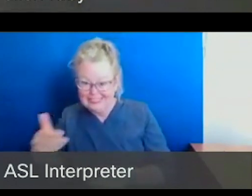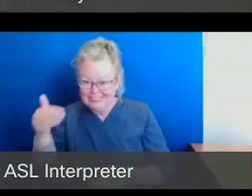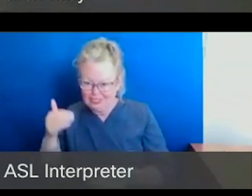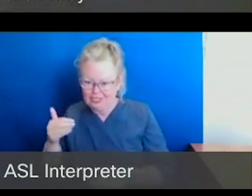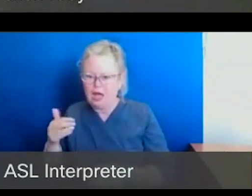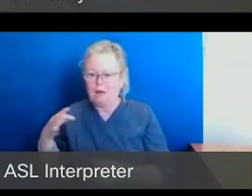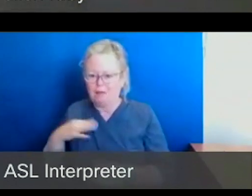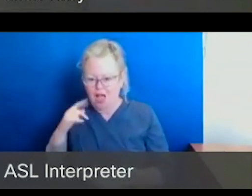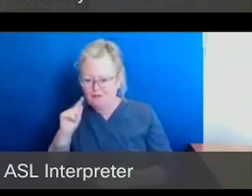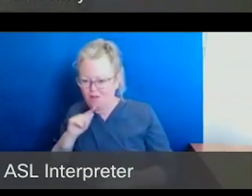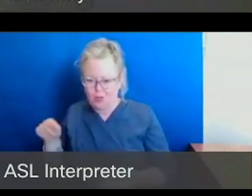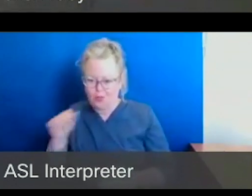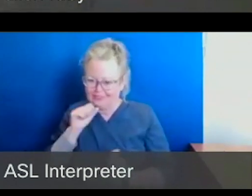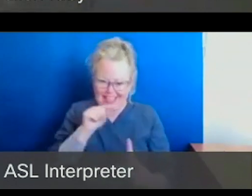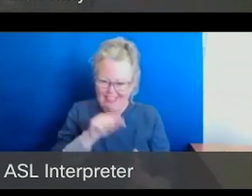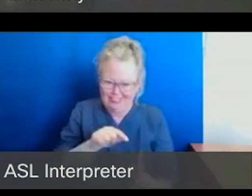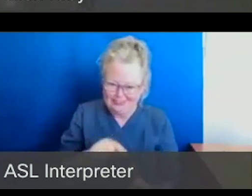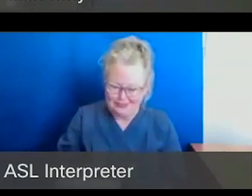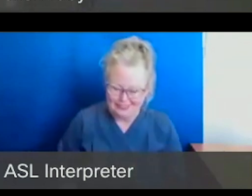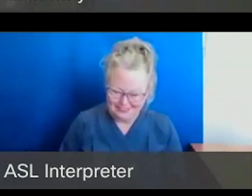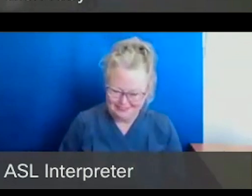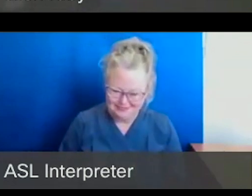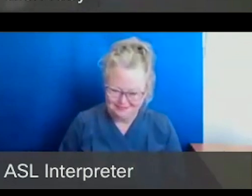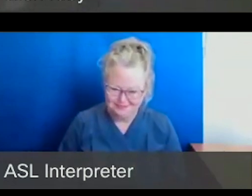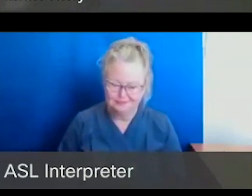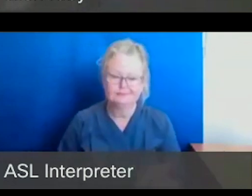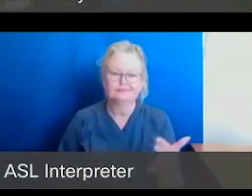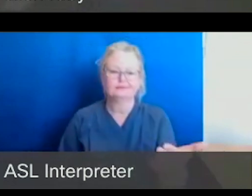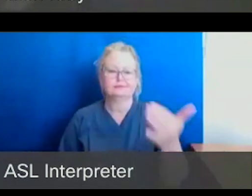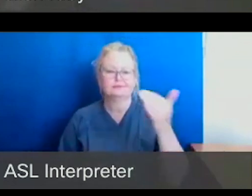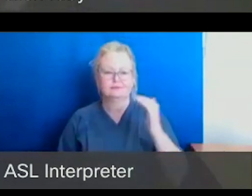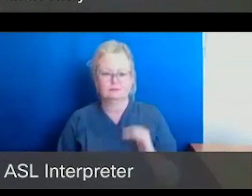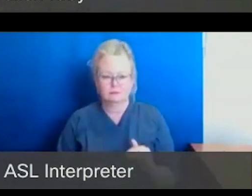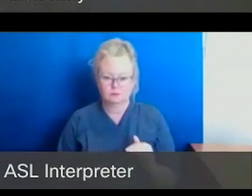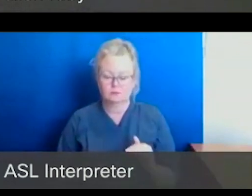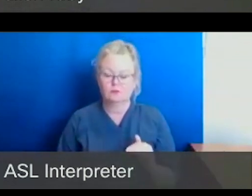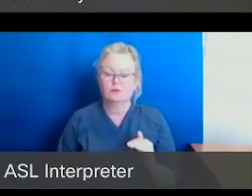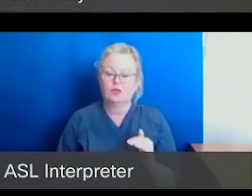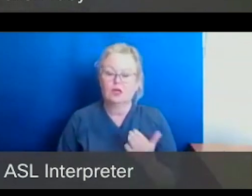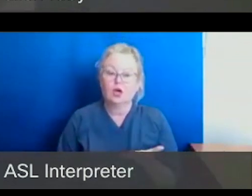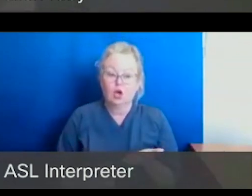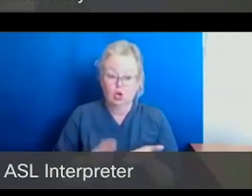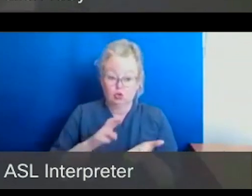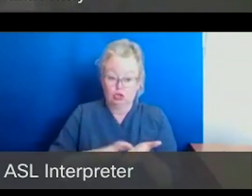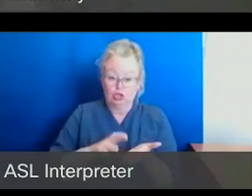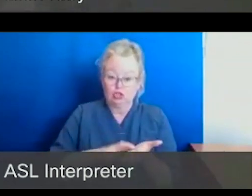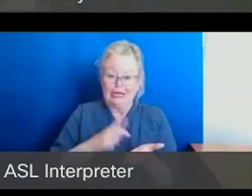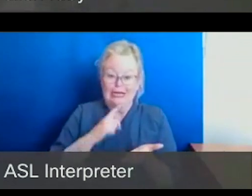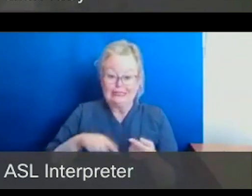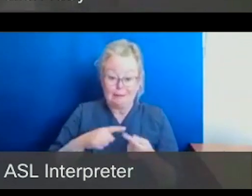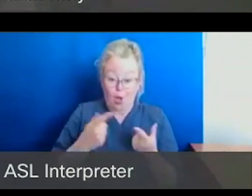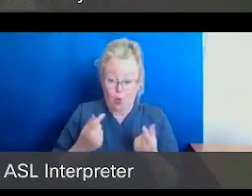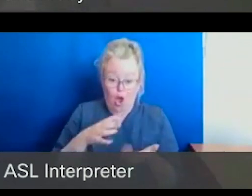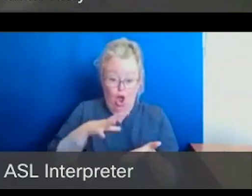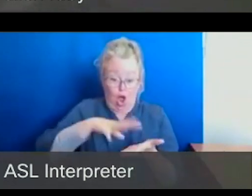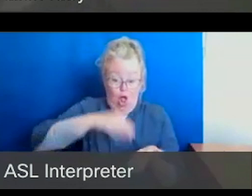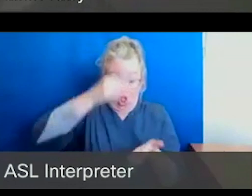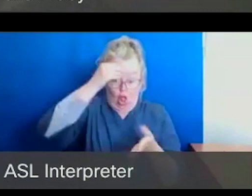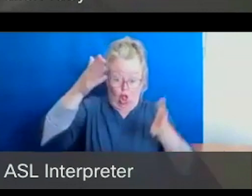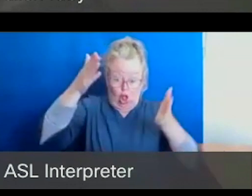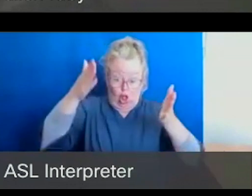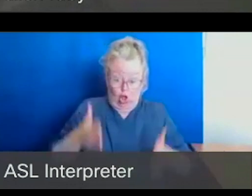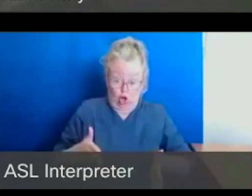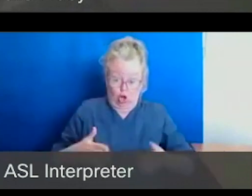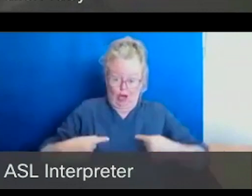The next major requirement is that the research must focus on learner education outcomes. So all of